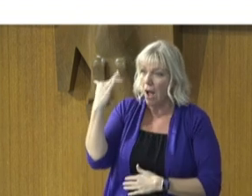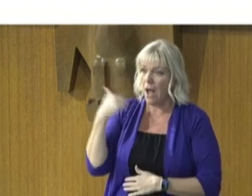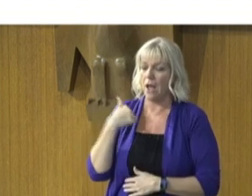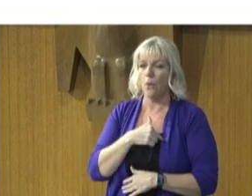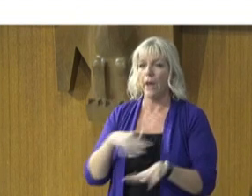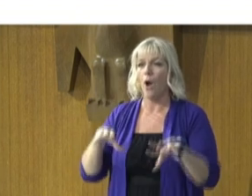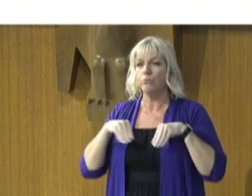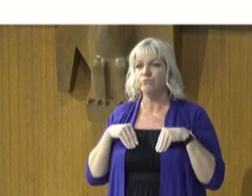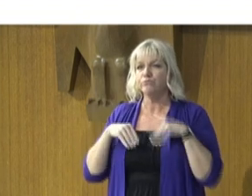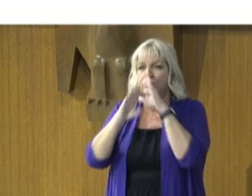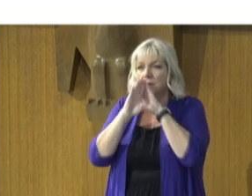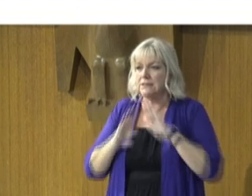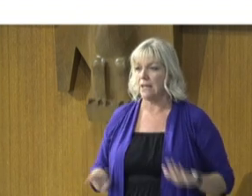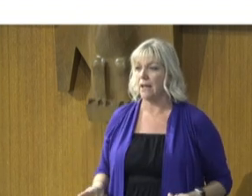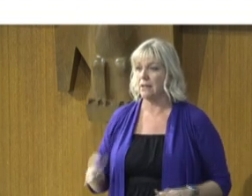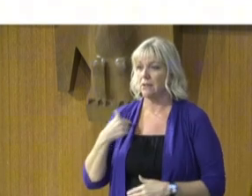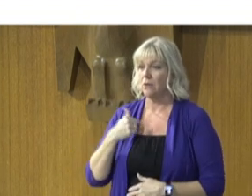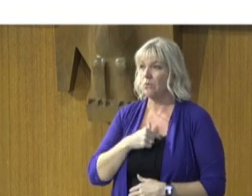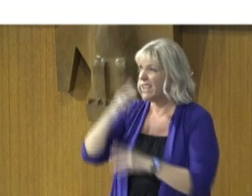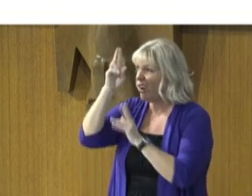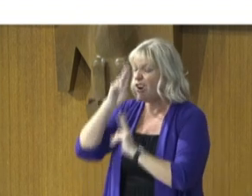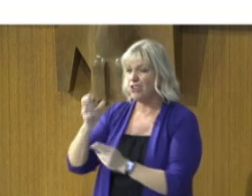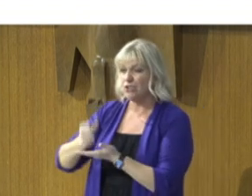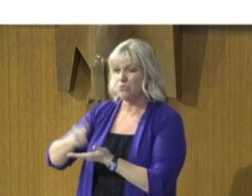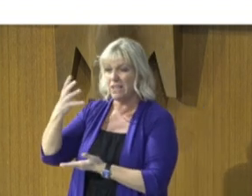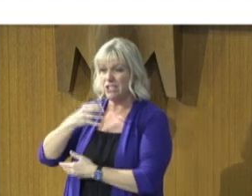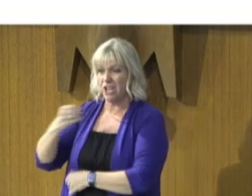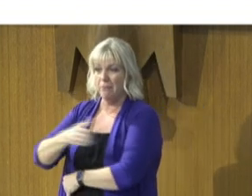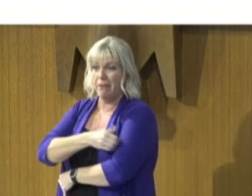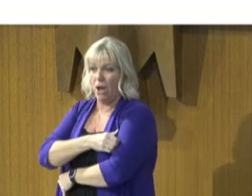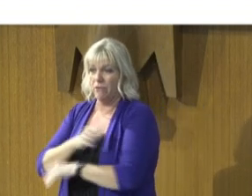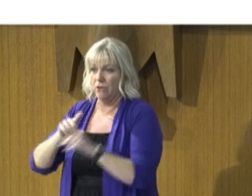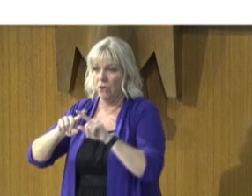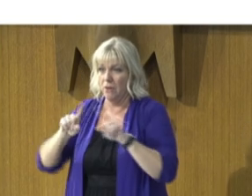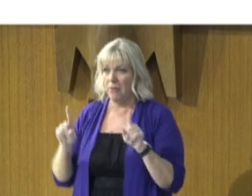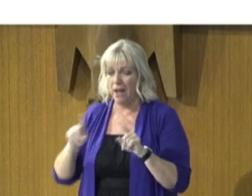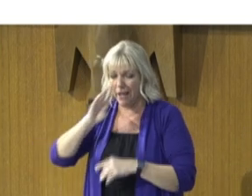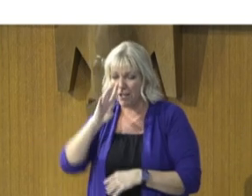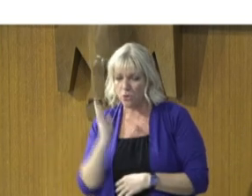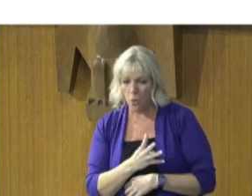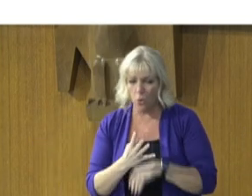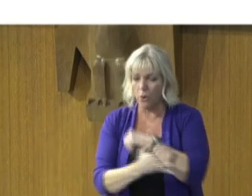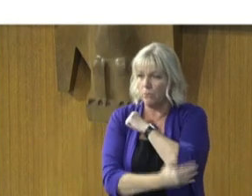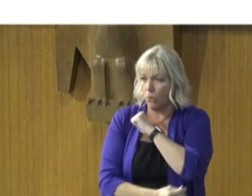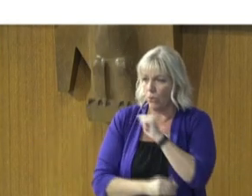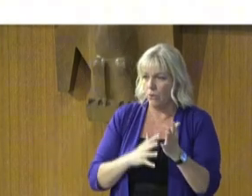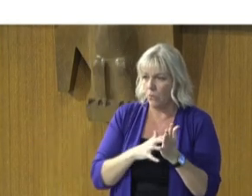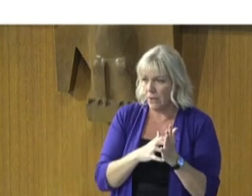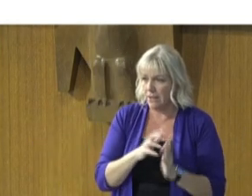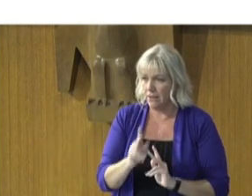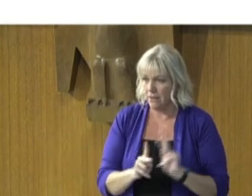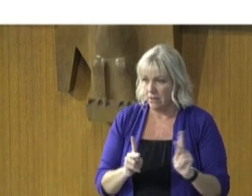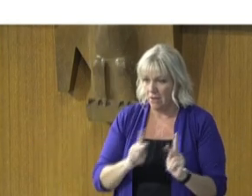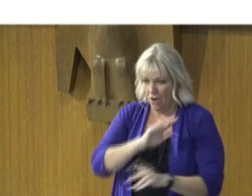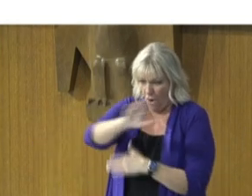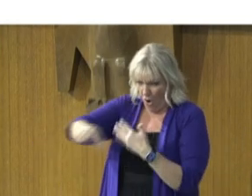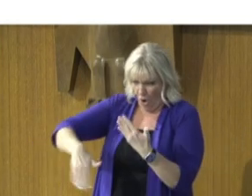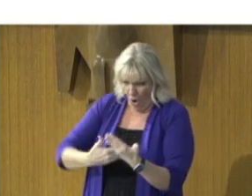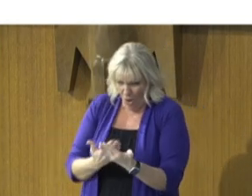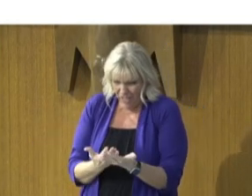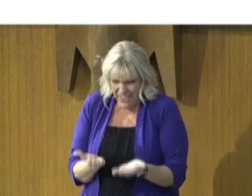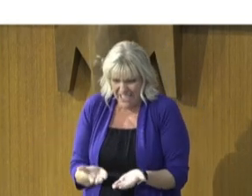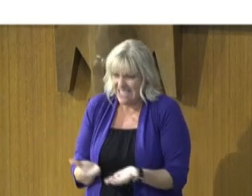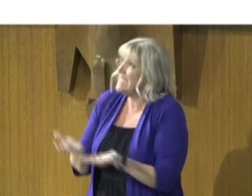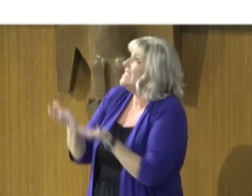complacency. We honor the rich and powerful, yet ignore the poor and the weak. In all this, we have